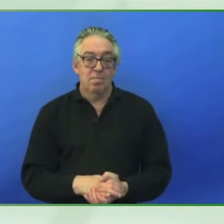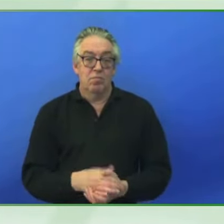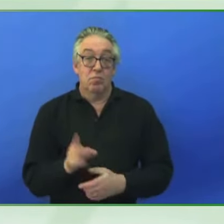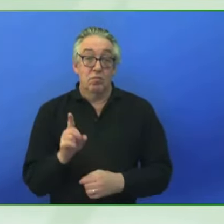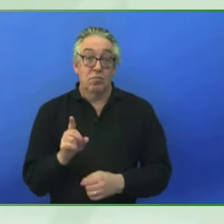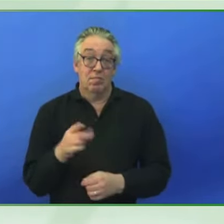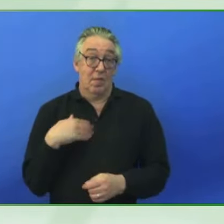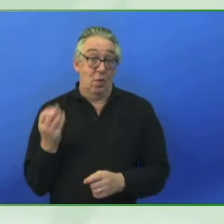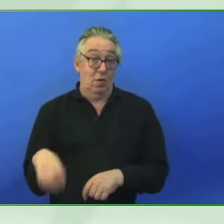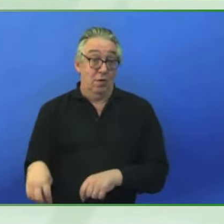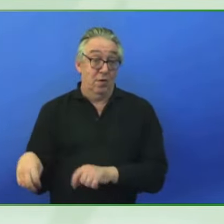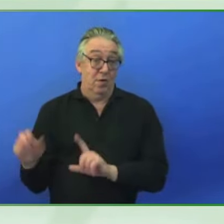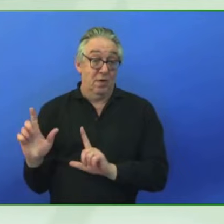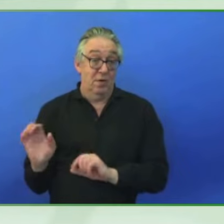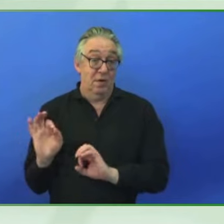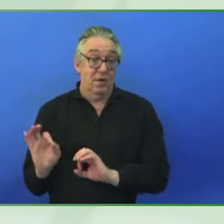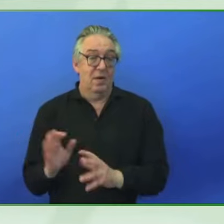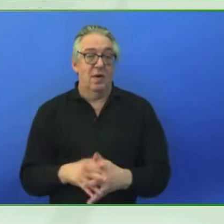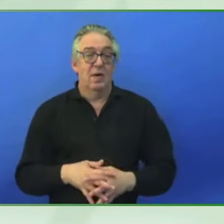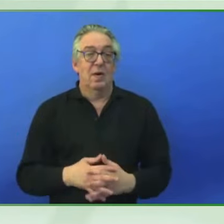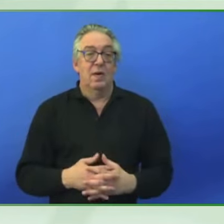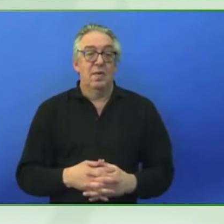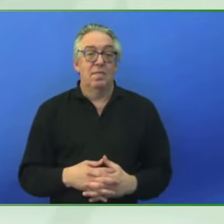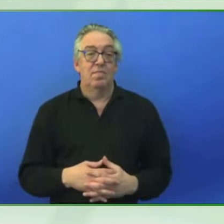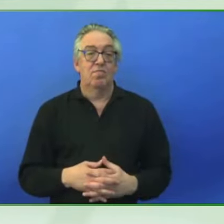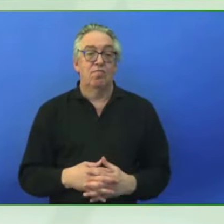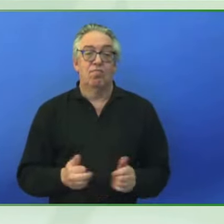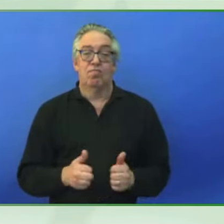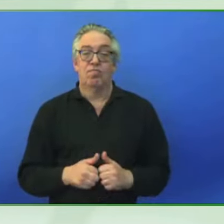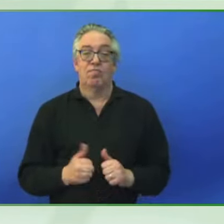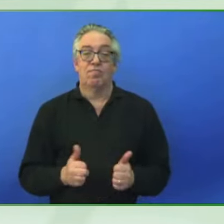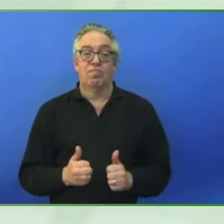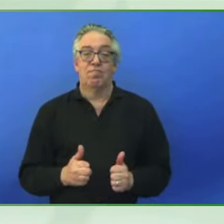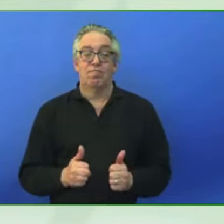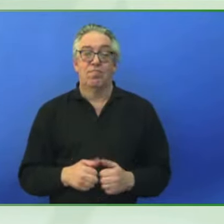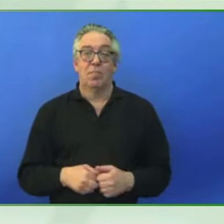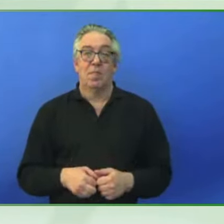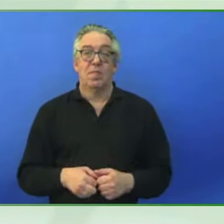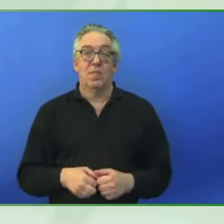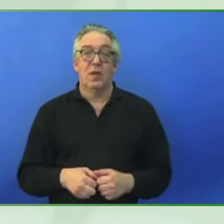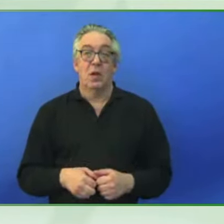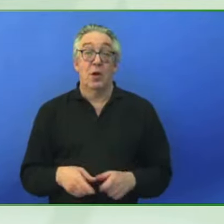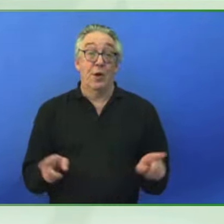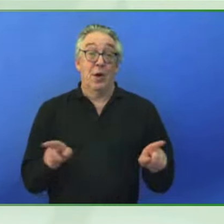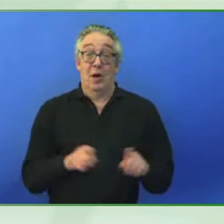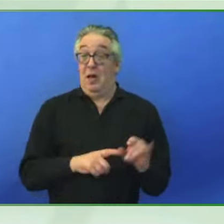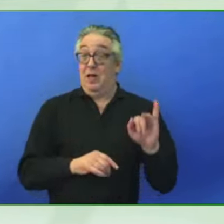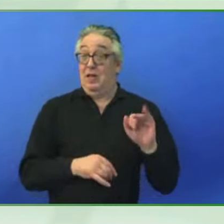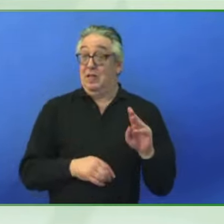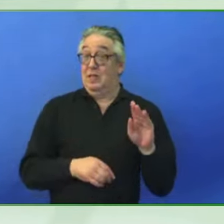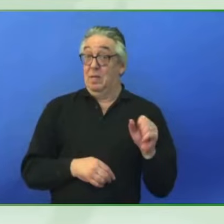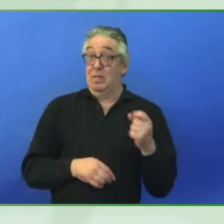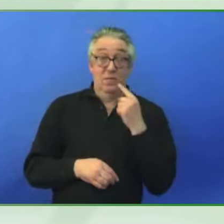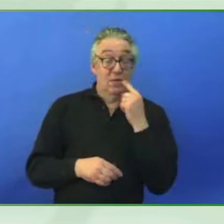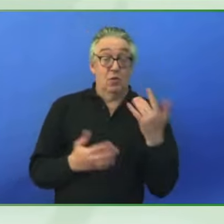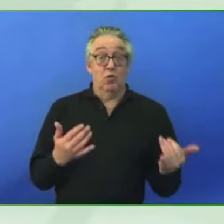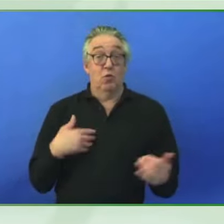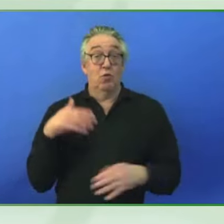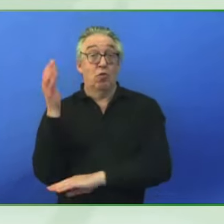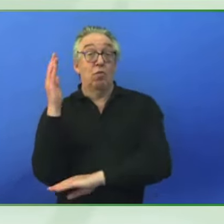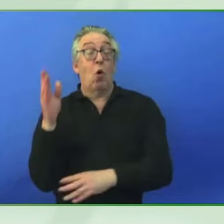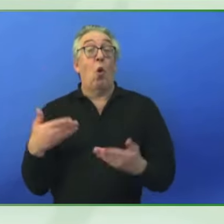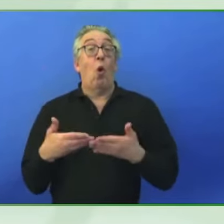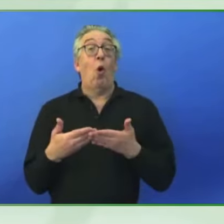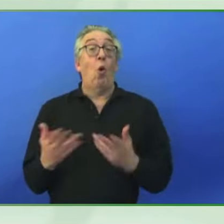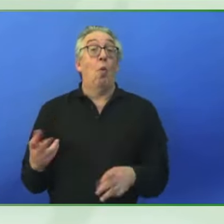up. Fantastic. So yes, as James mentioned, today I'm going to be talking about Open Sidewalks, which is the name of